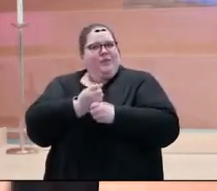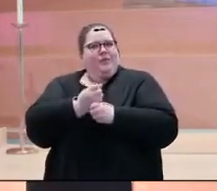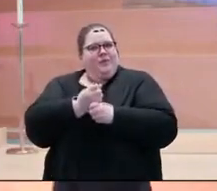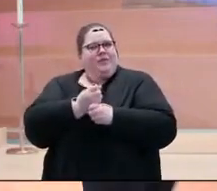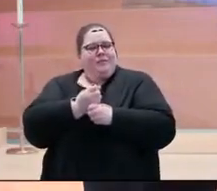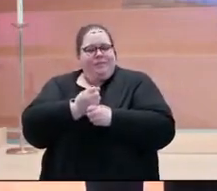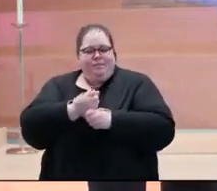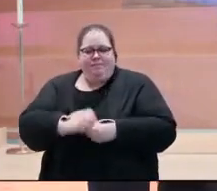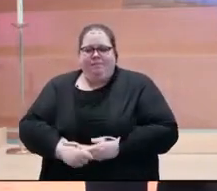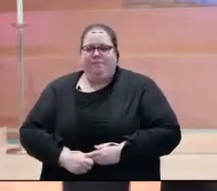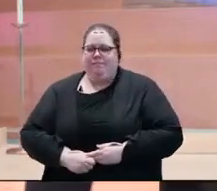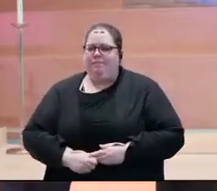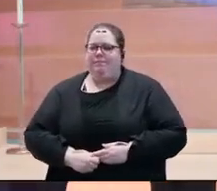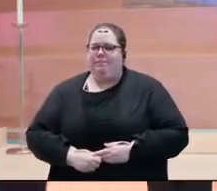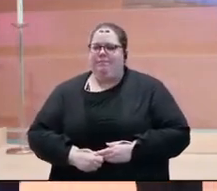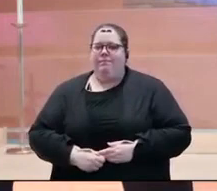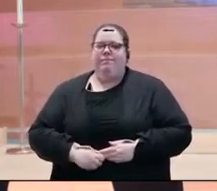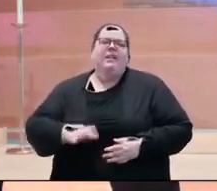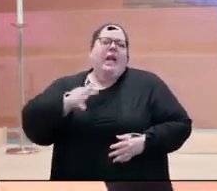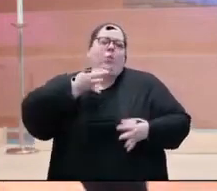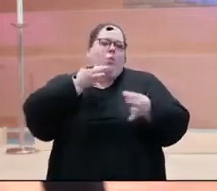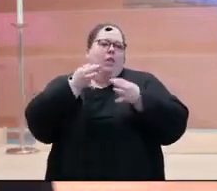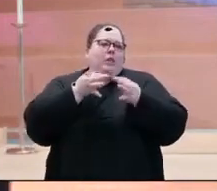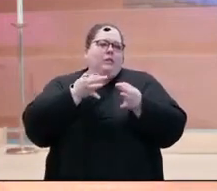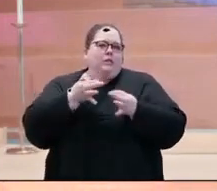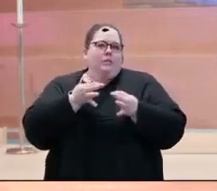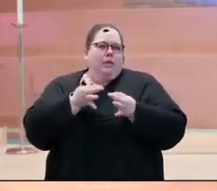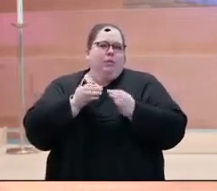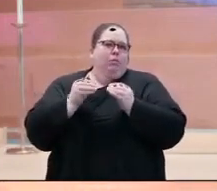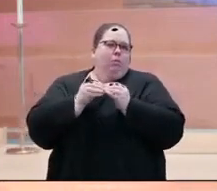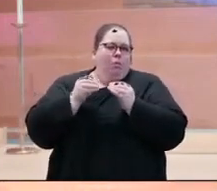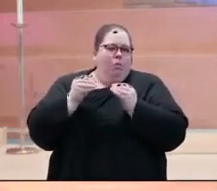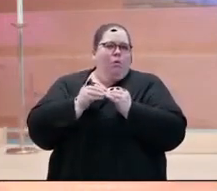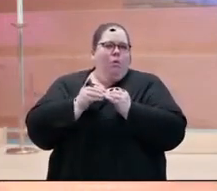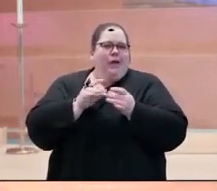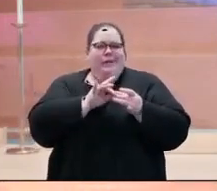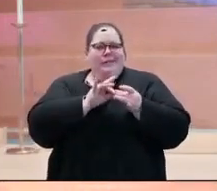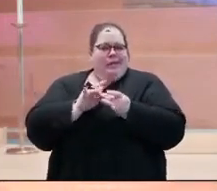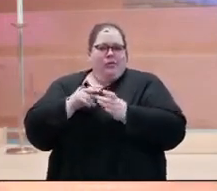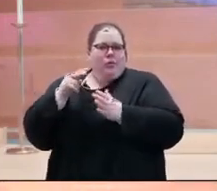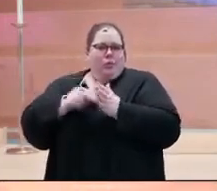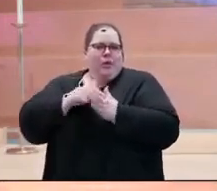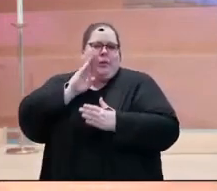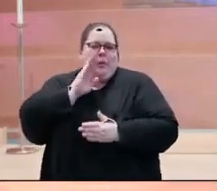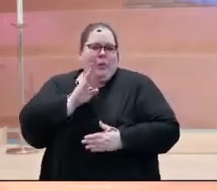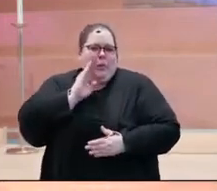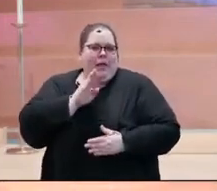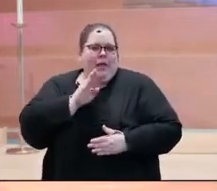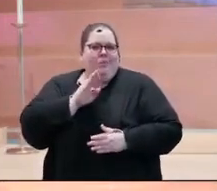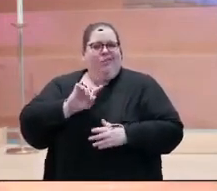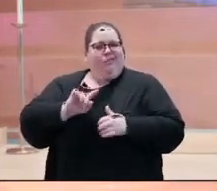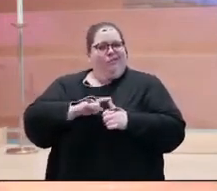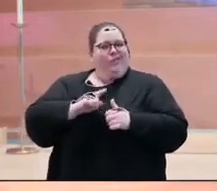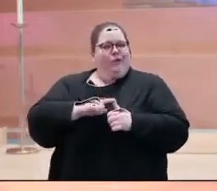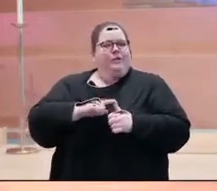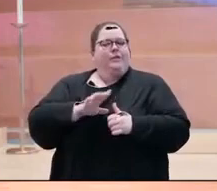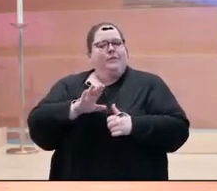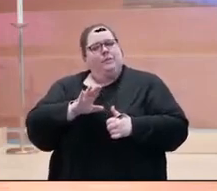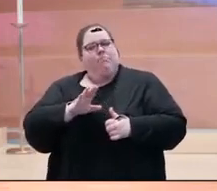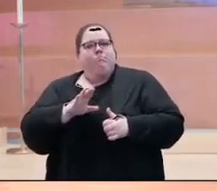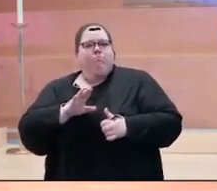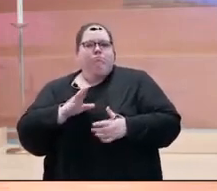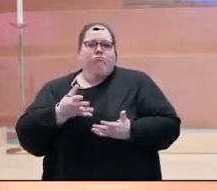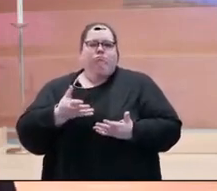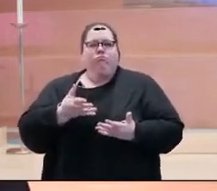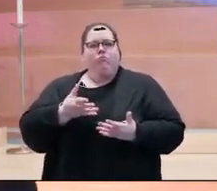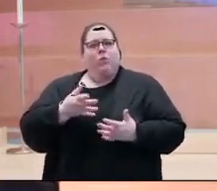experienced. And I'll explain why, and I'll explain how it connects to our reading for today in just a bit. But I thought I'd do that by kind of giving you a